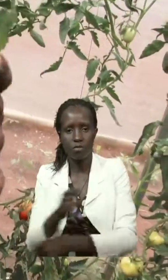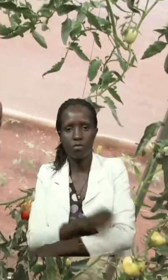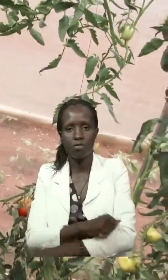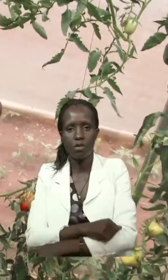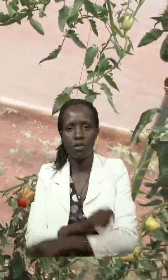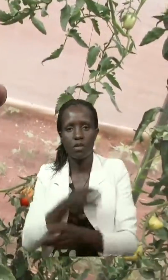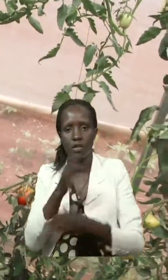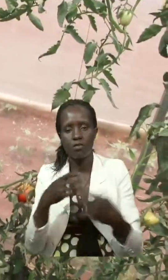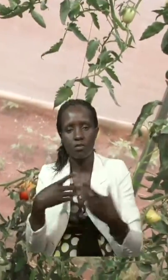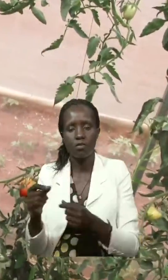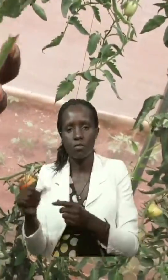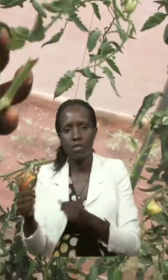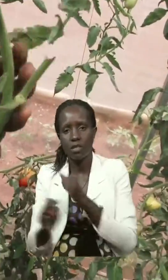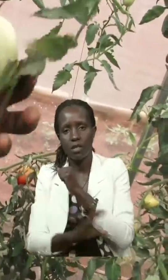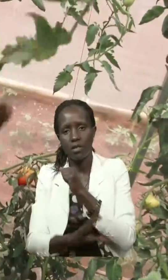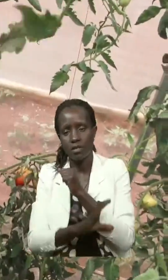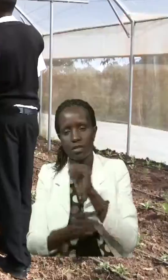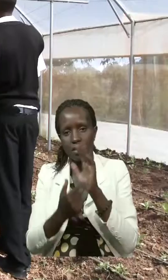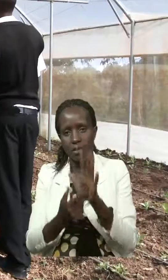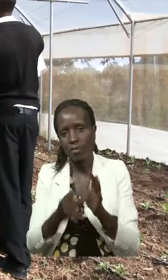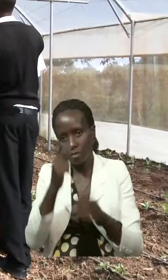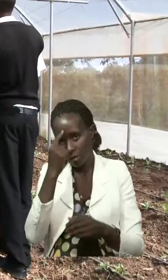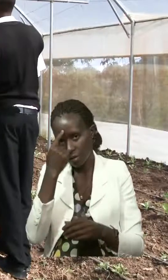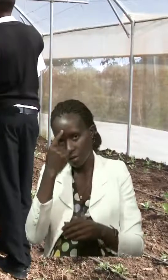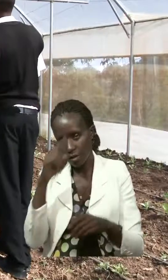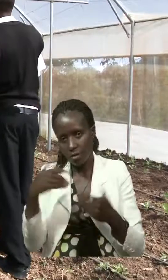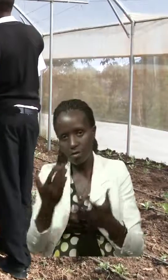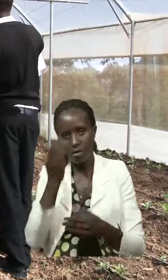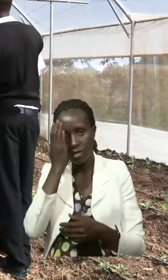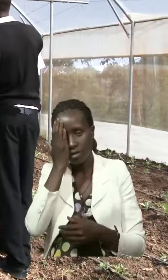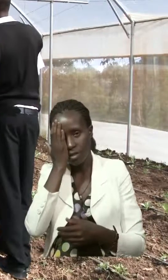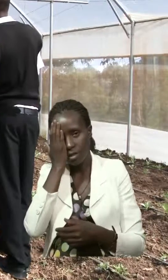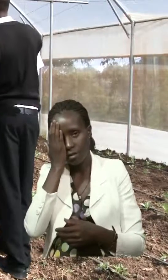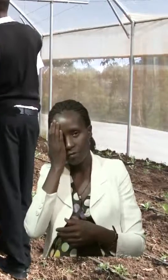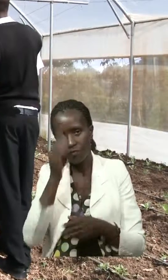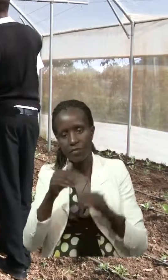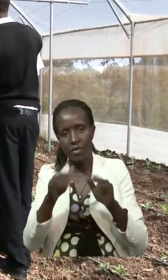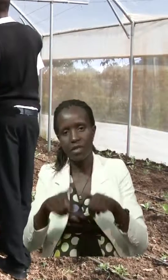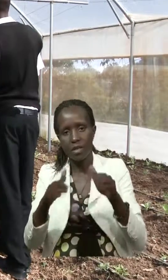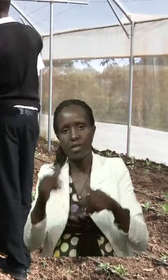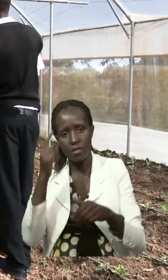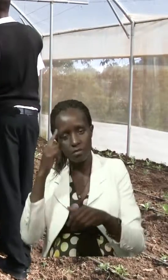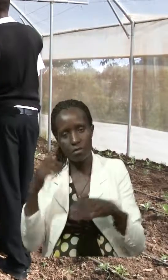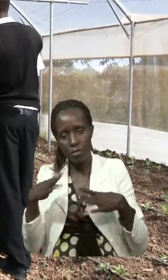have to be educated. It's a technical field. When you go to countries like even India, go to